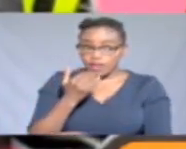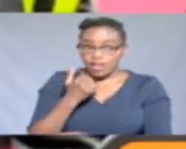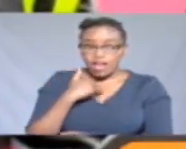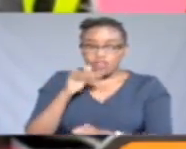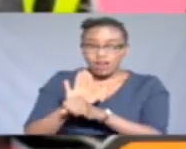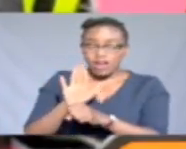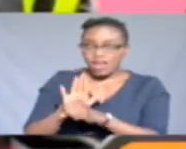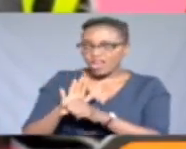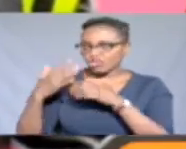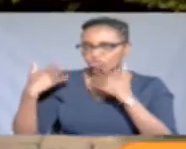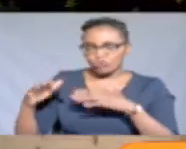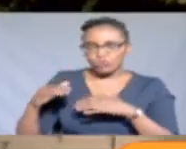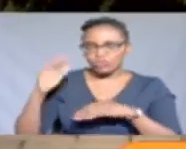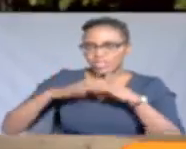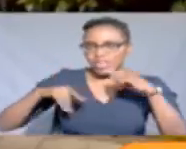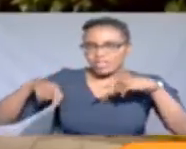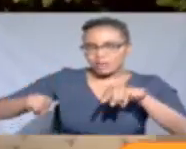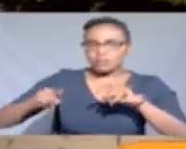so much more to lose than they do.